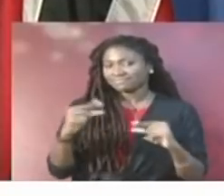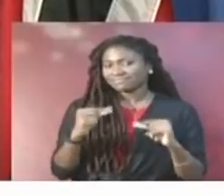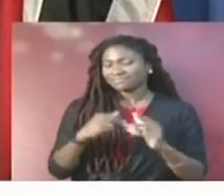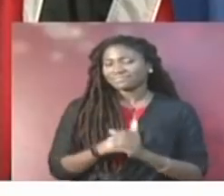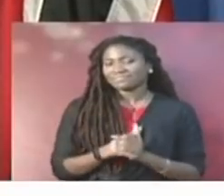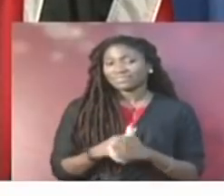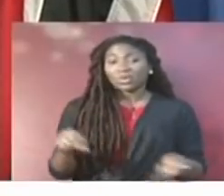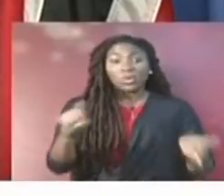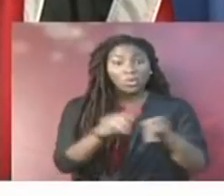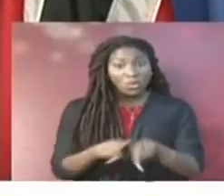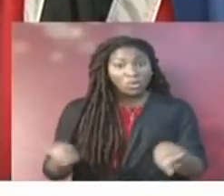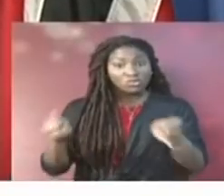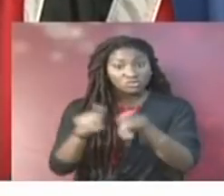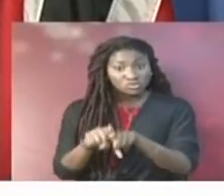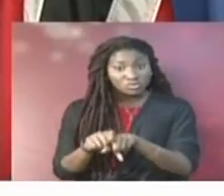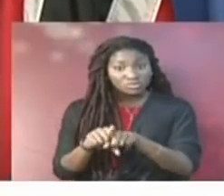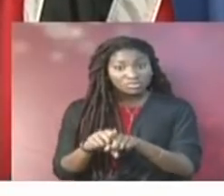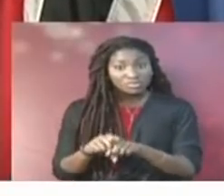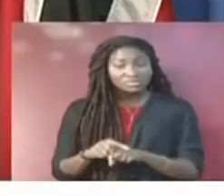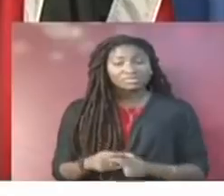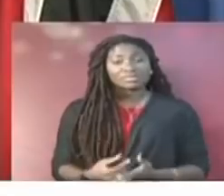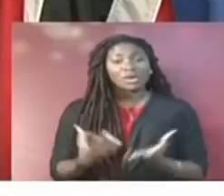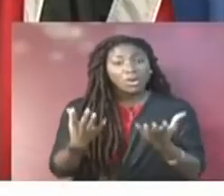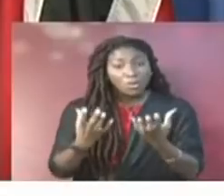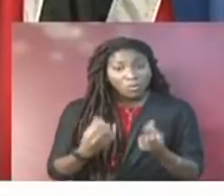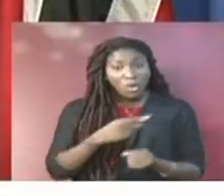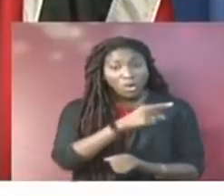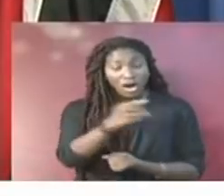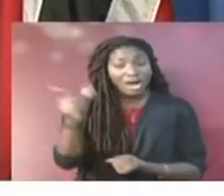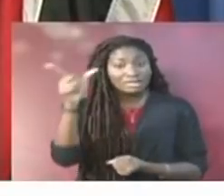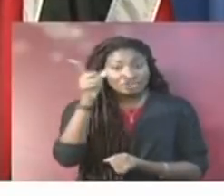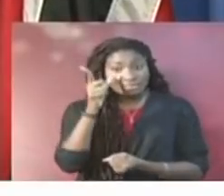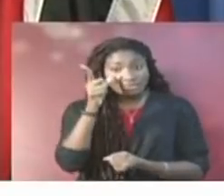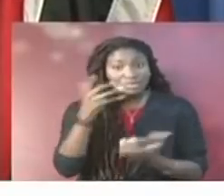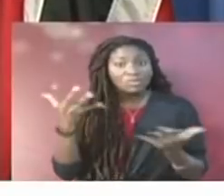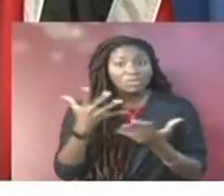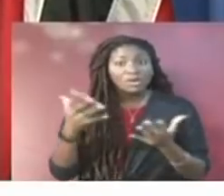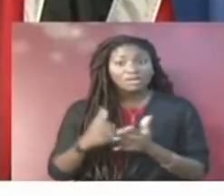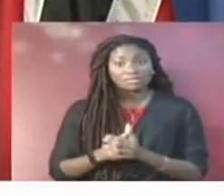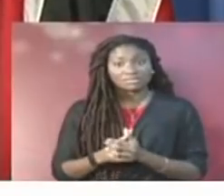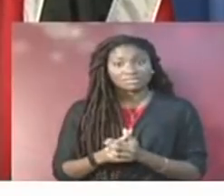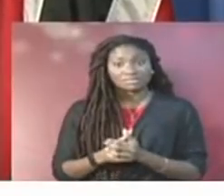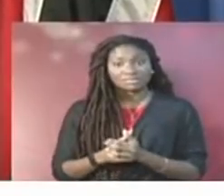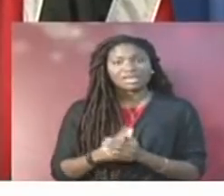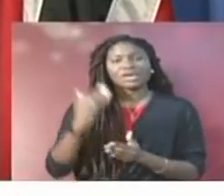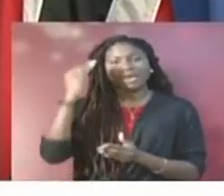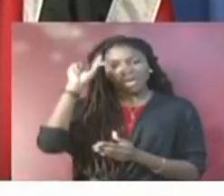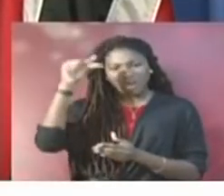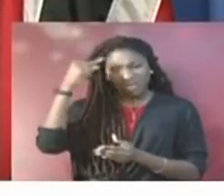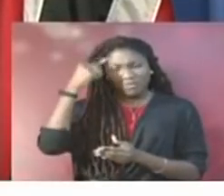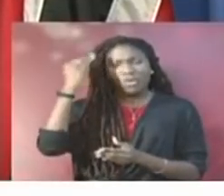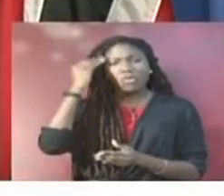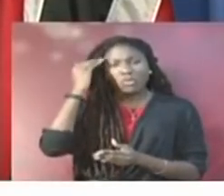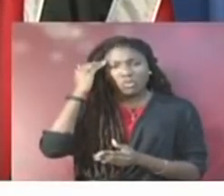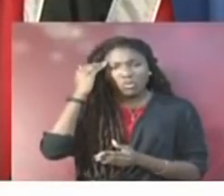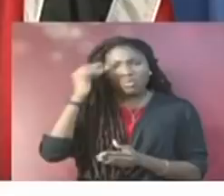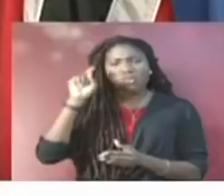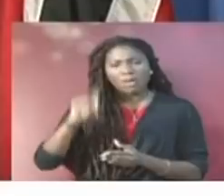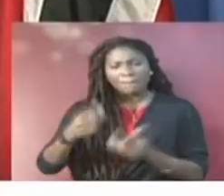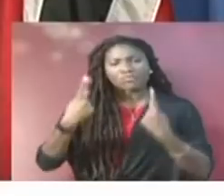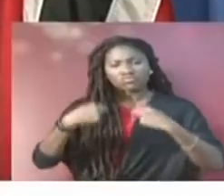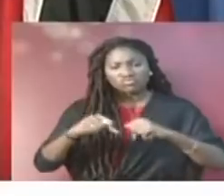of course, we have to be advised by our perpetual advisors that we have to provide support to people. Had they not told us that, we wouldn't have